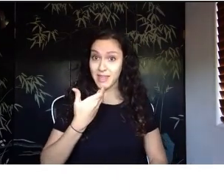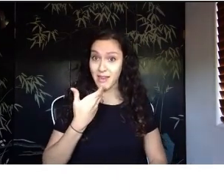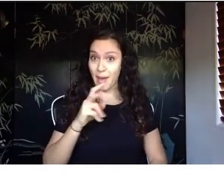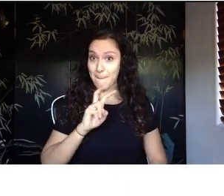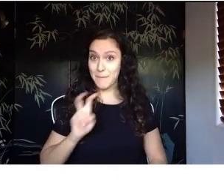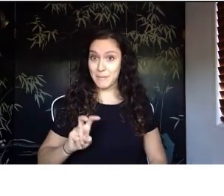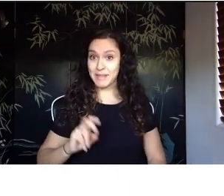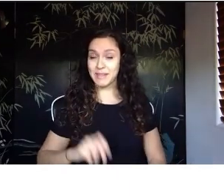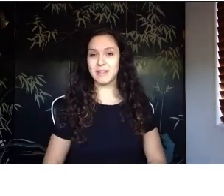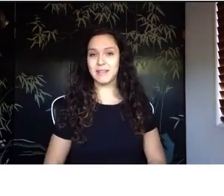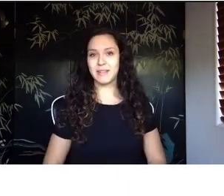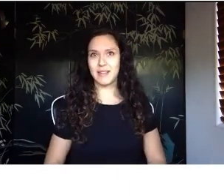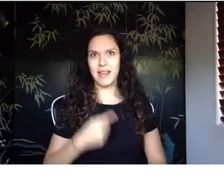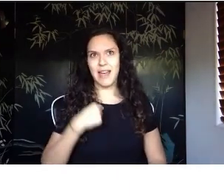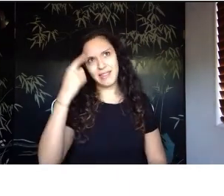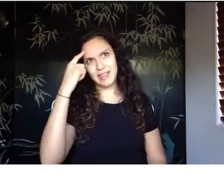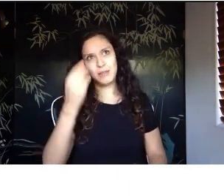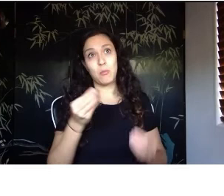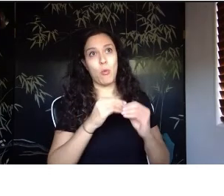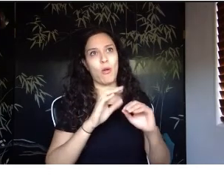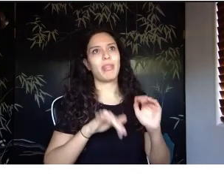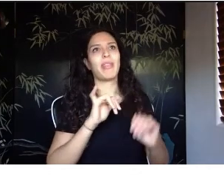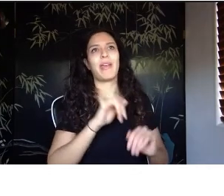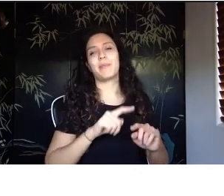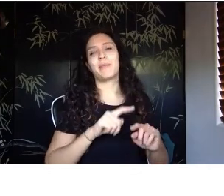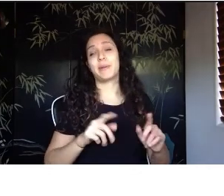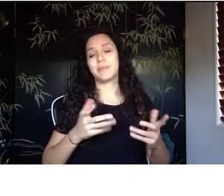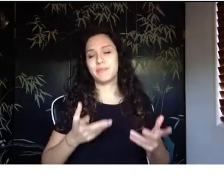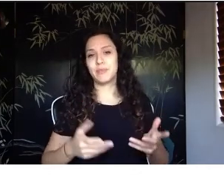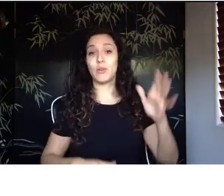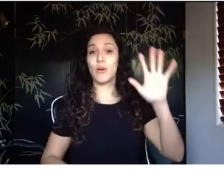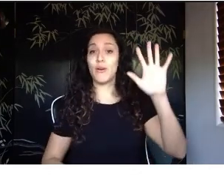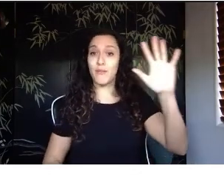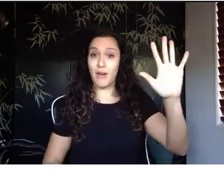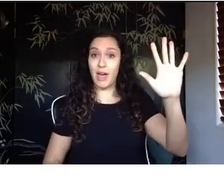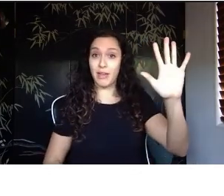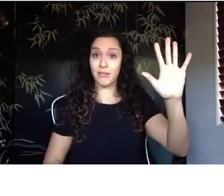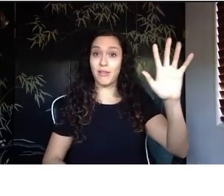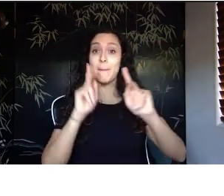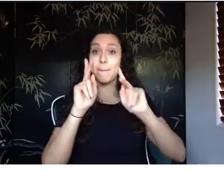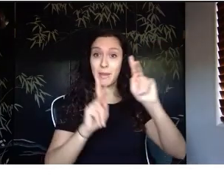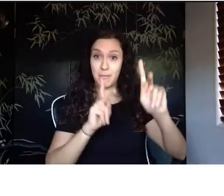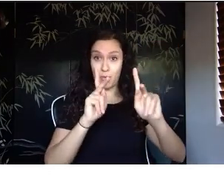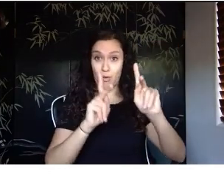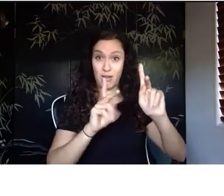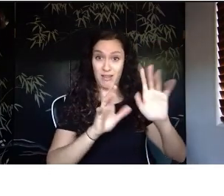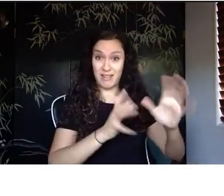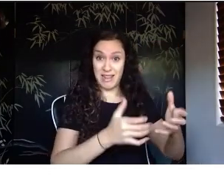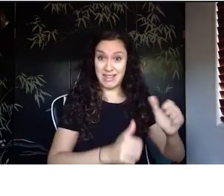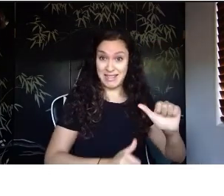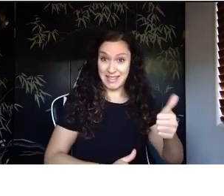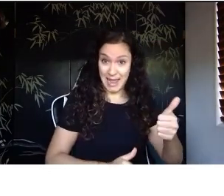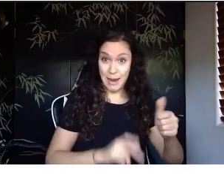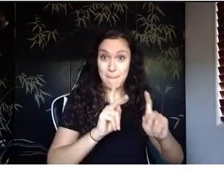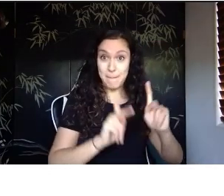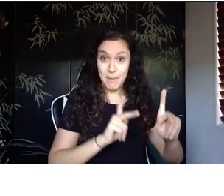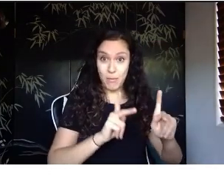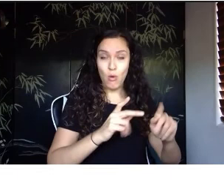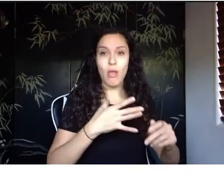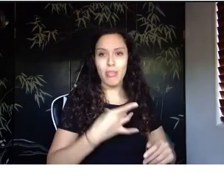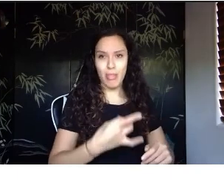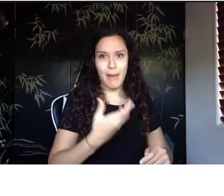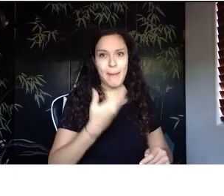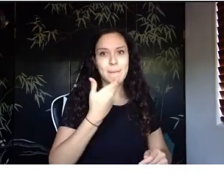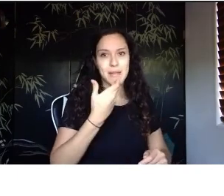people like pizza. I personally think that the percentage is more, but okay. 5 out of 10 people